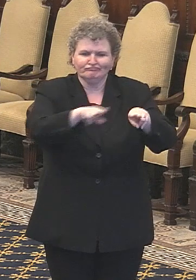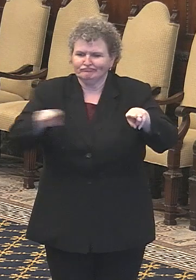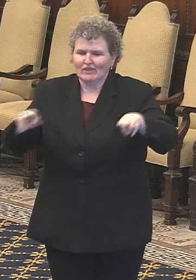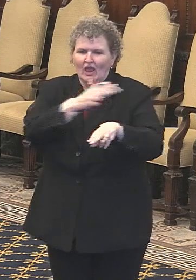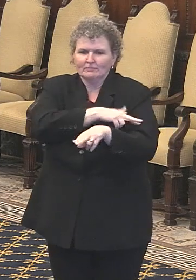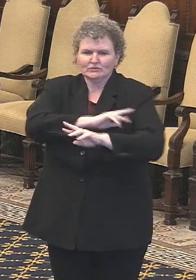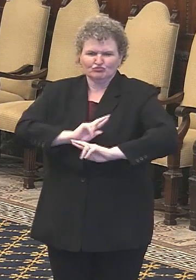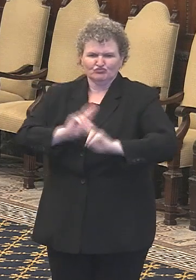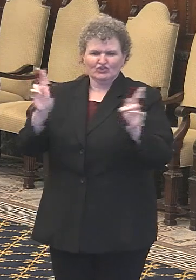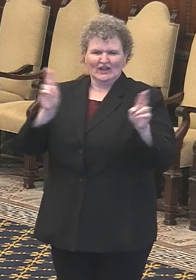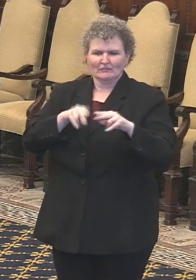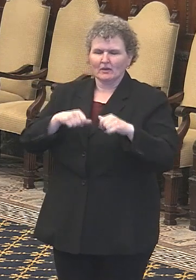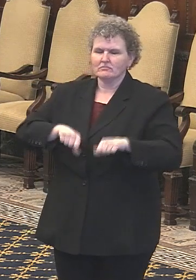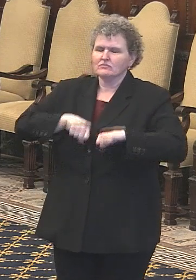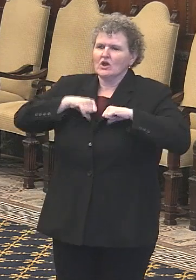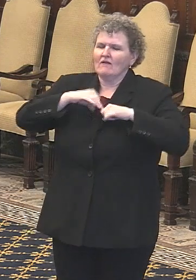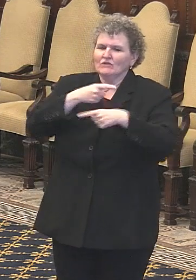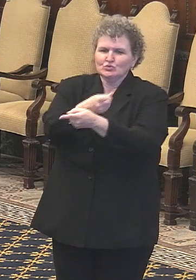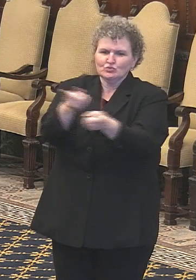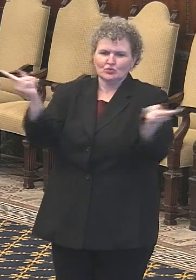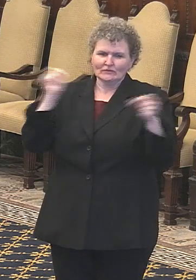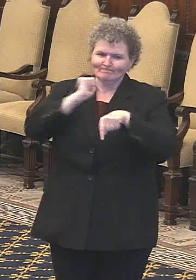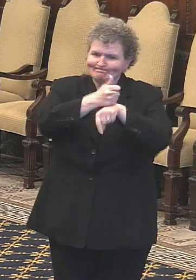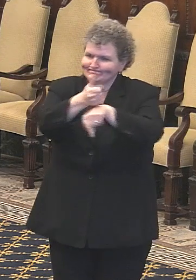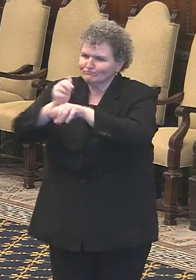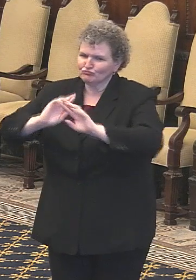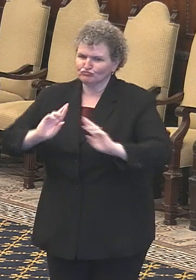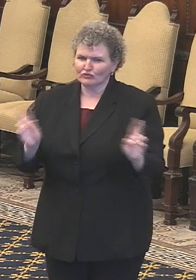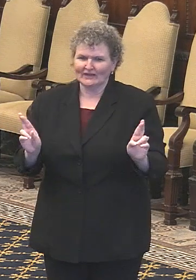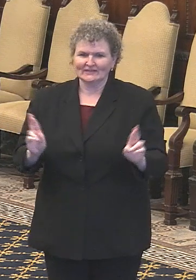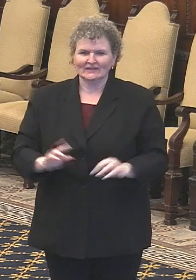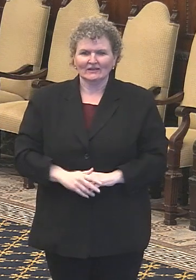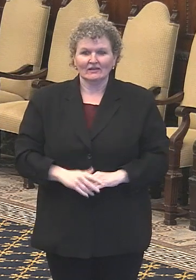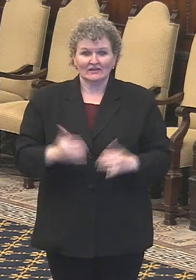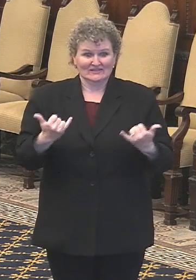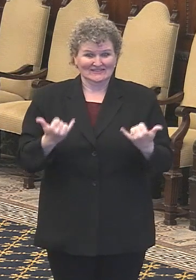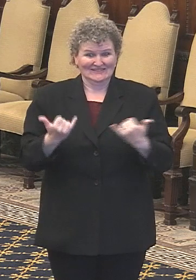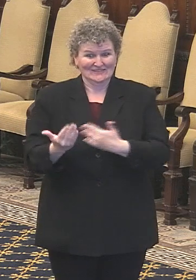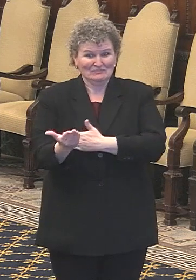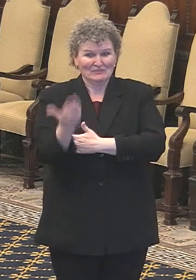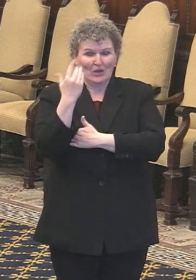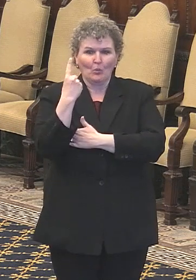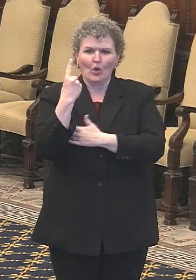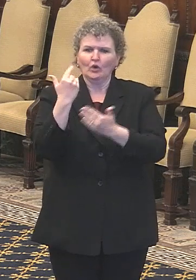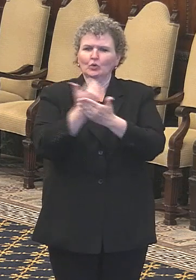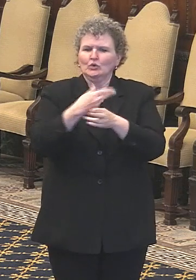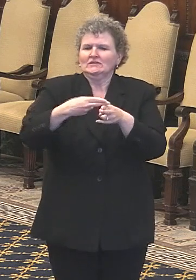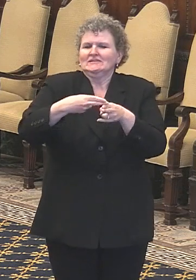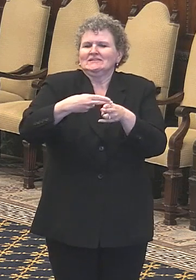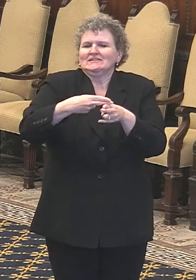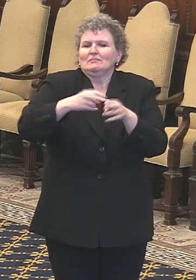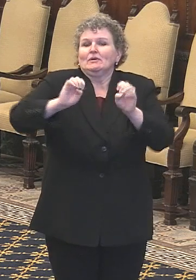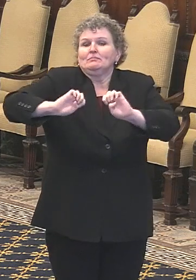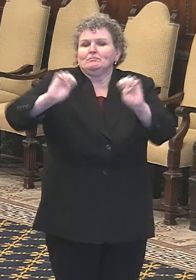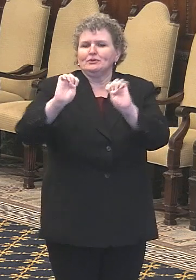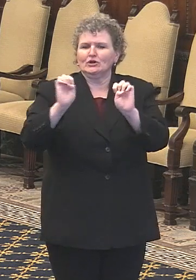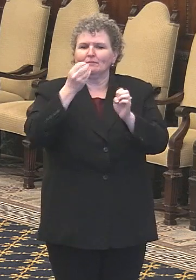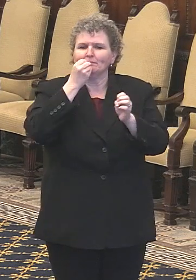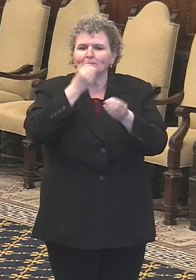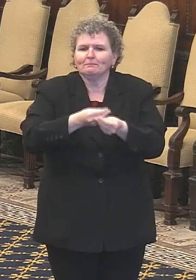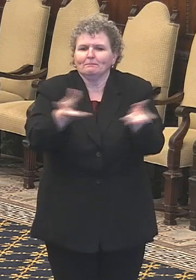all of them. This morning, I had the opportunity to visit one of the new temporary emergency meal sites in response to the